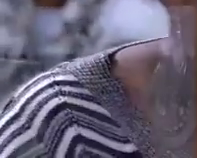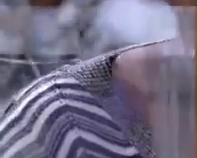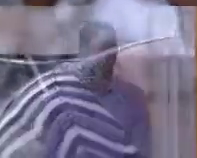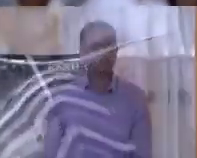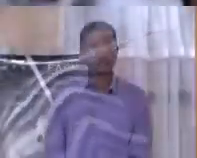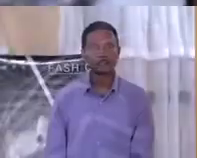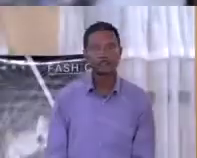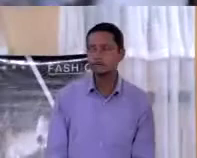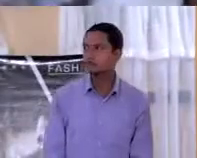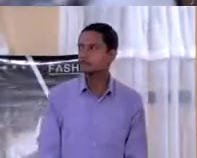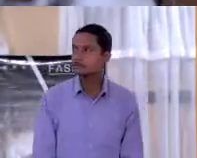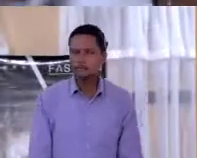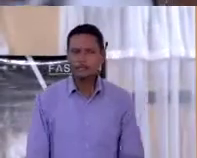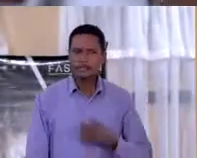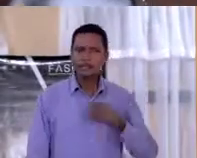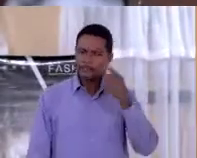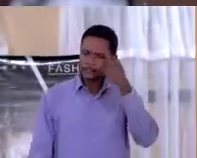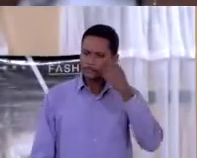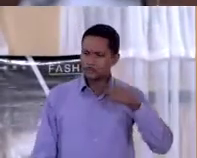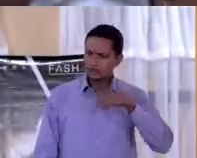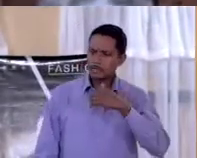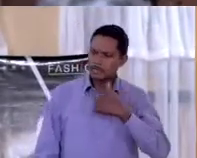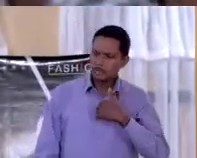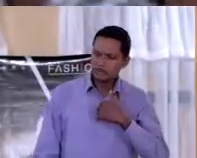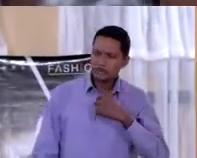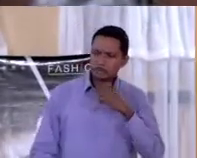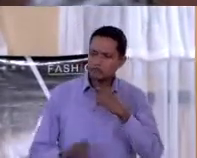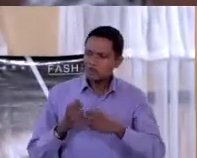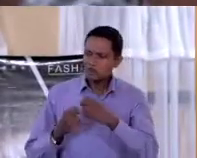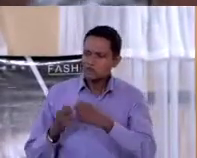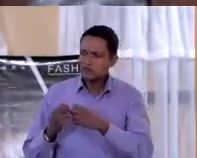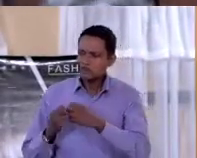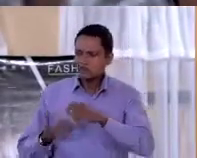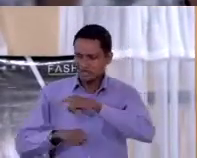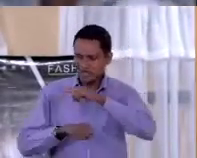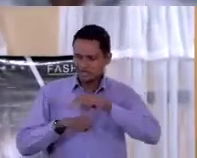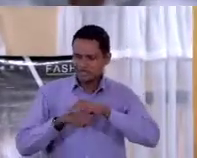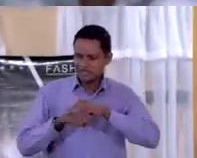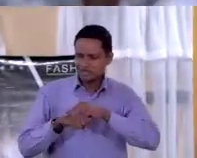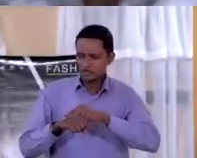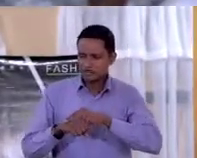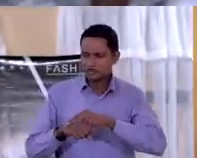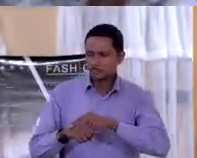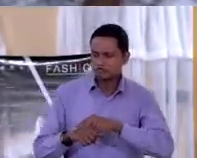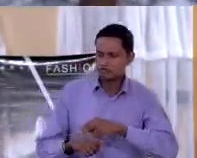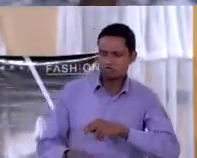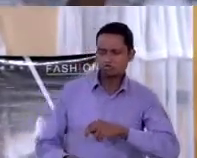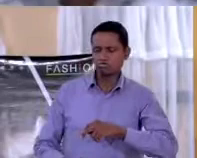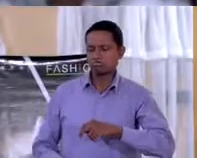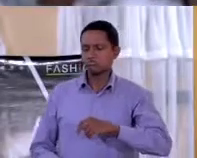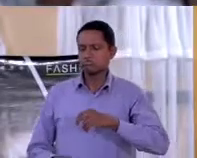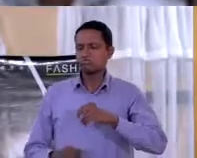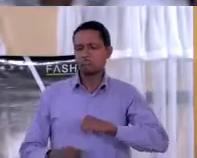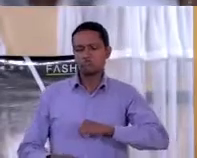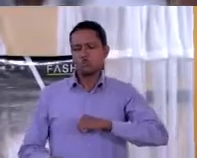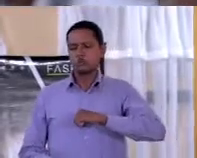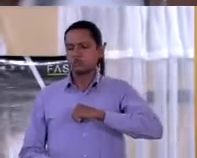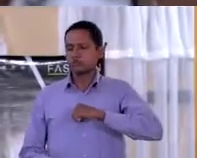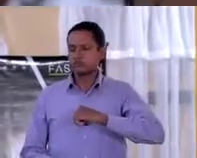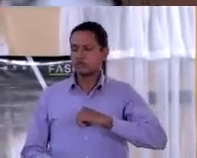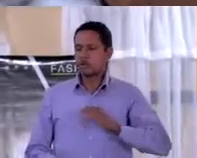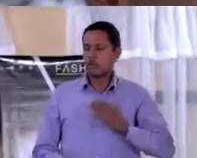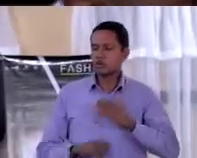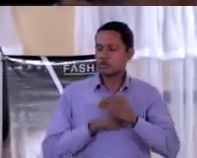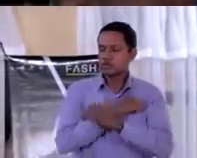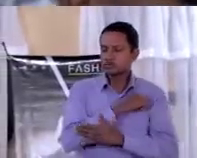I honestly think we have an issue here with national pride. It is grossly lacking. There